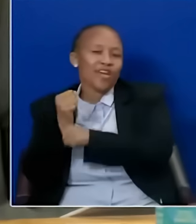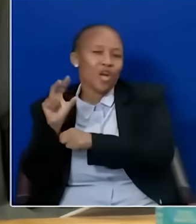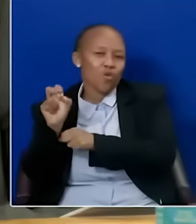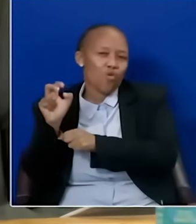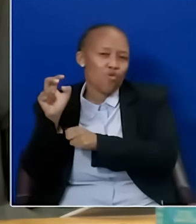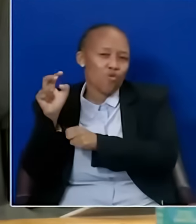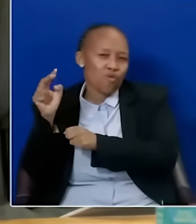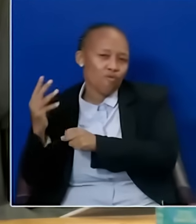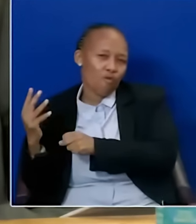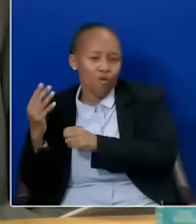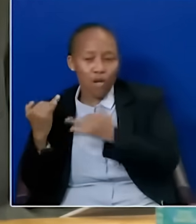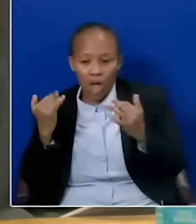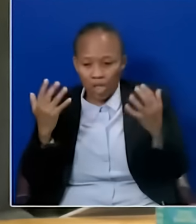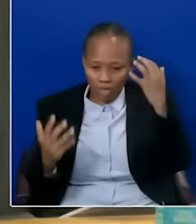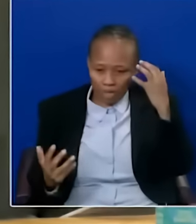third affidavit?